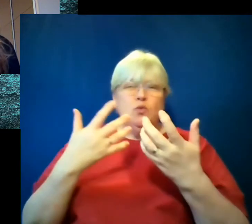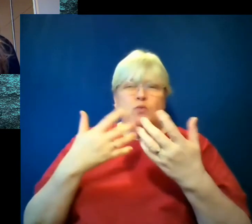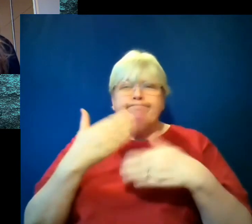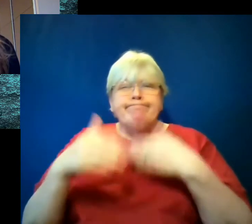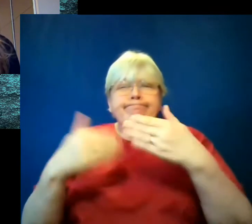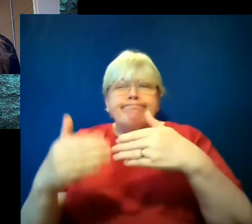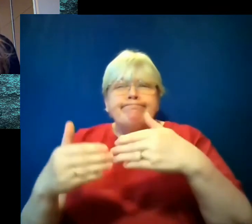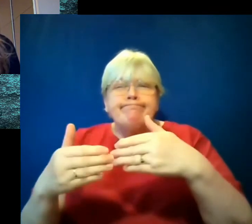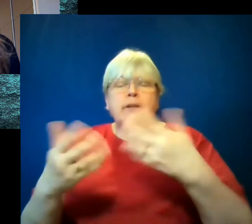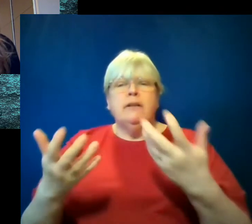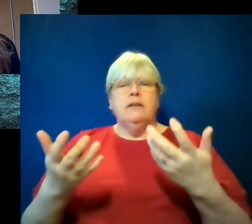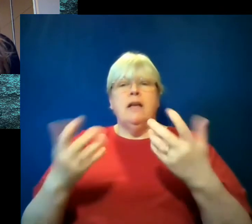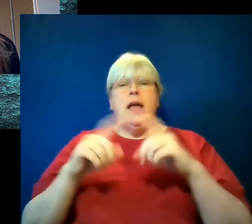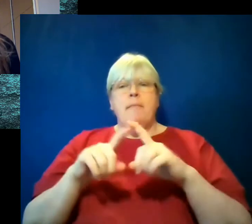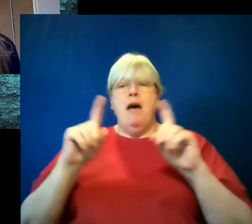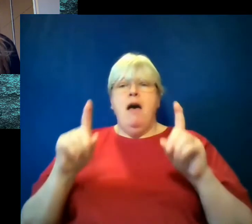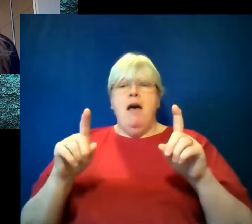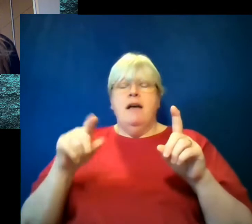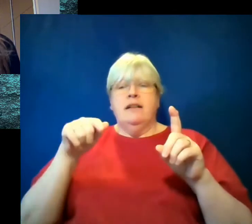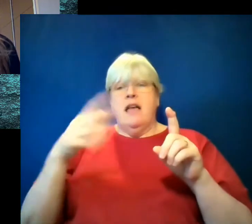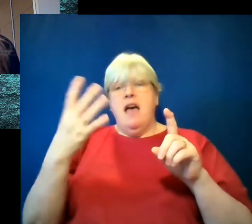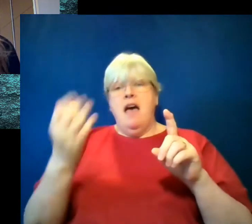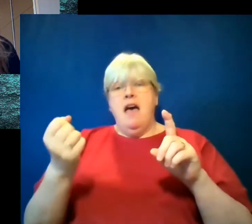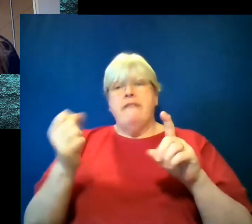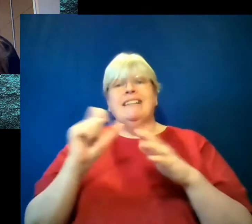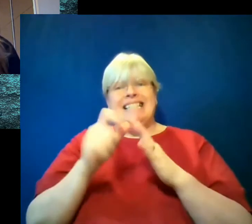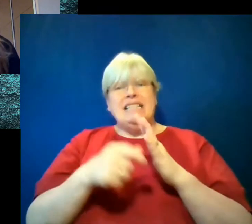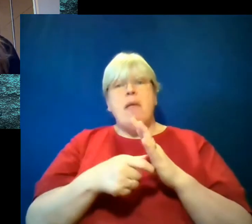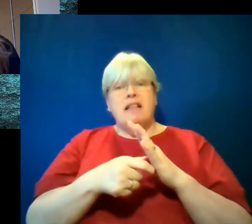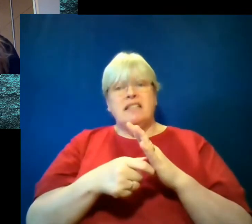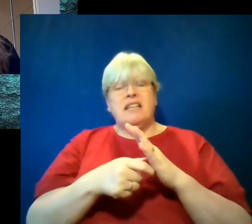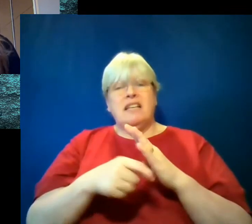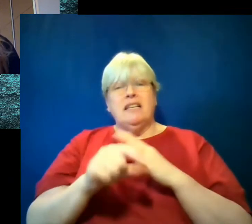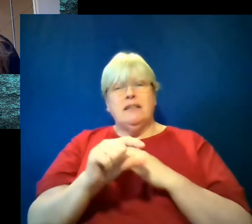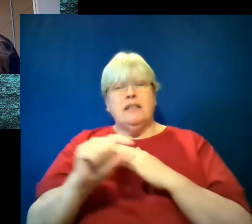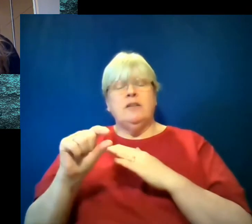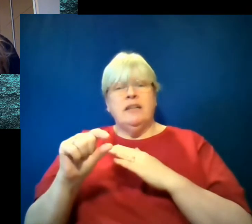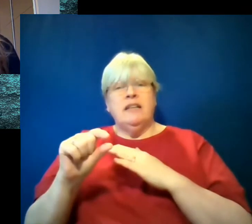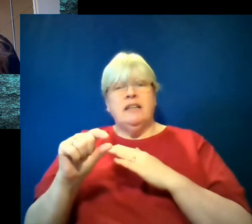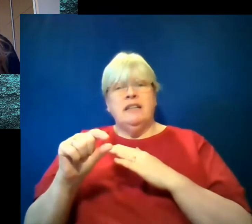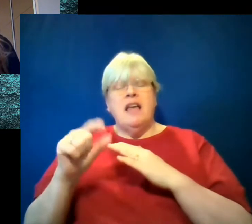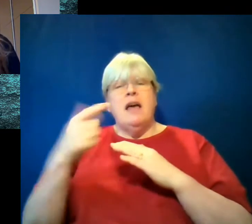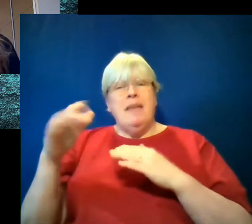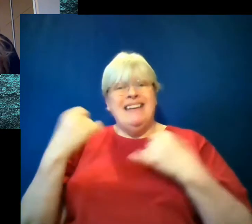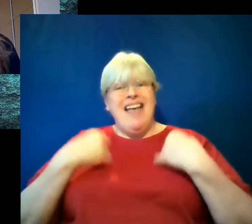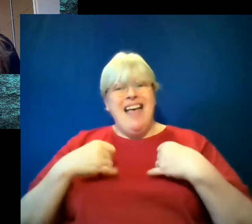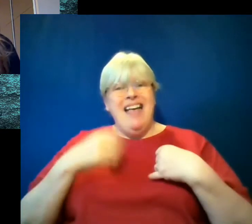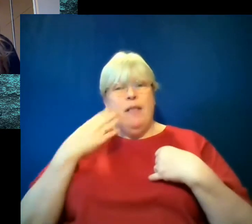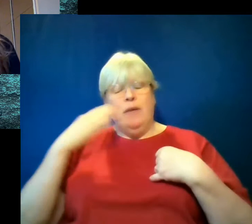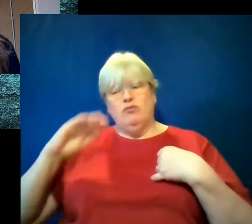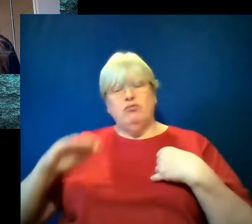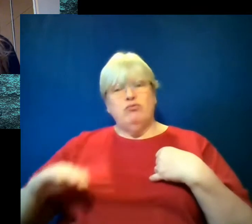But she has a slight disability through a childhood illness. And so she's almost